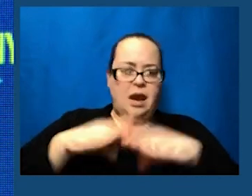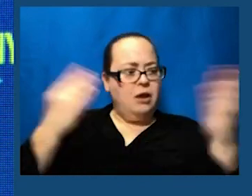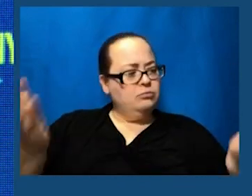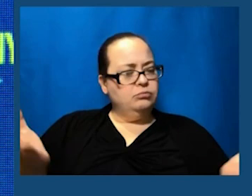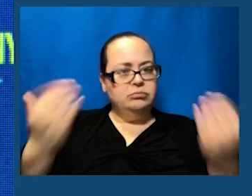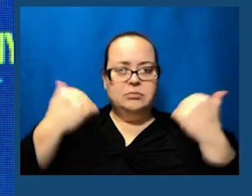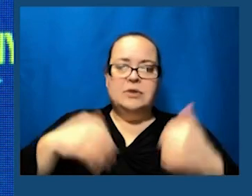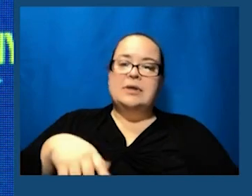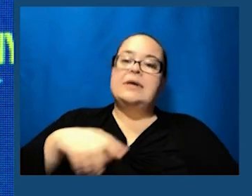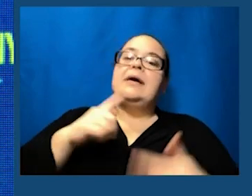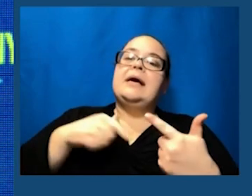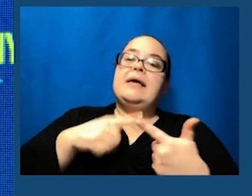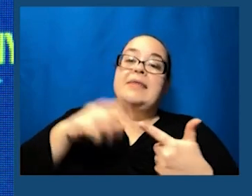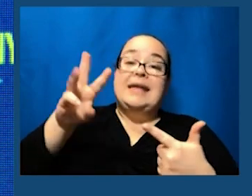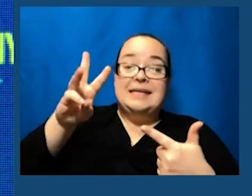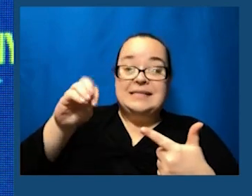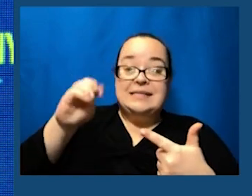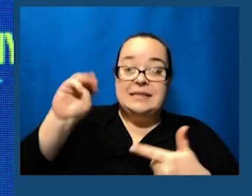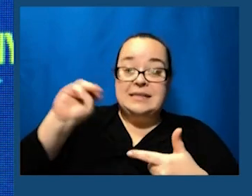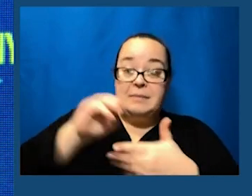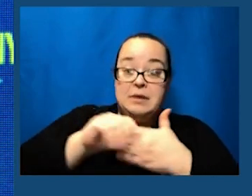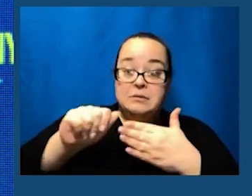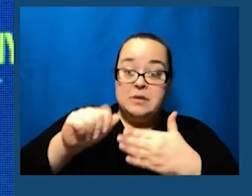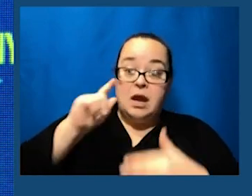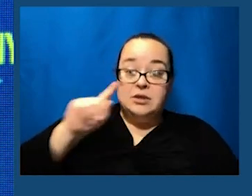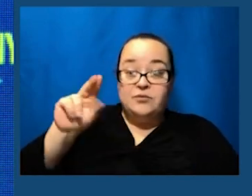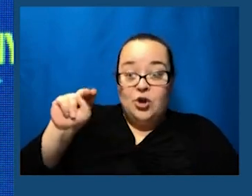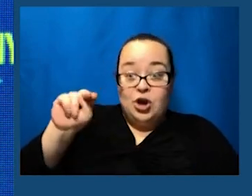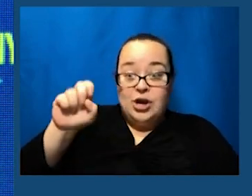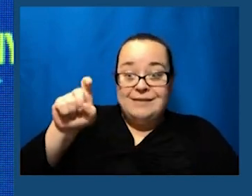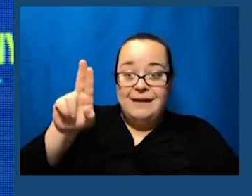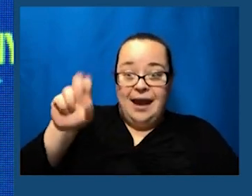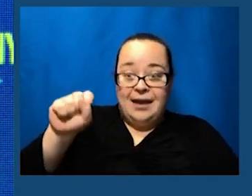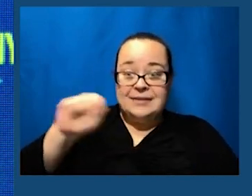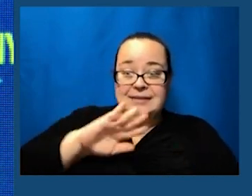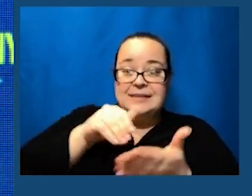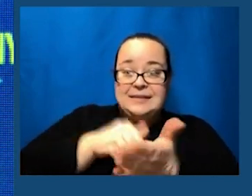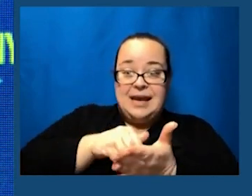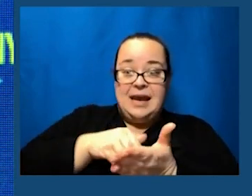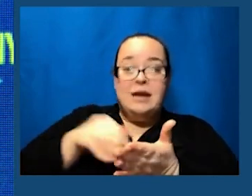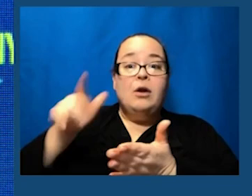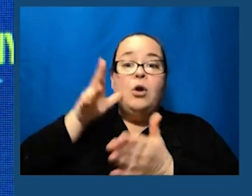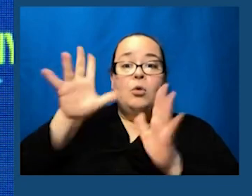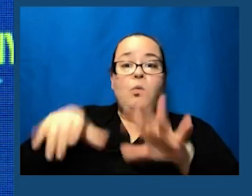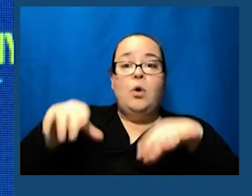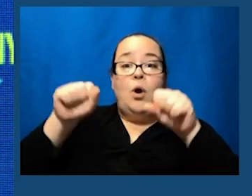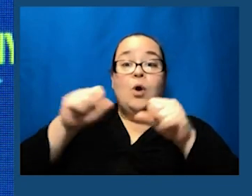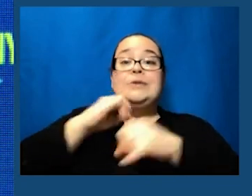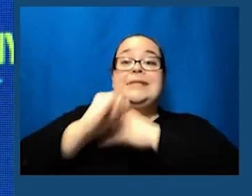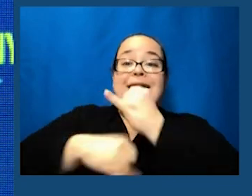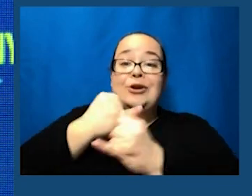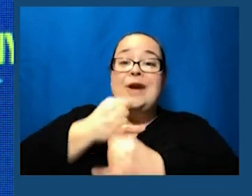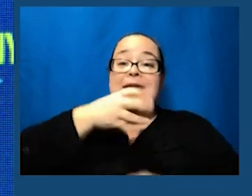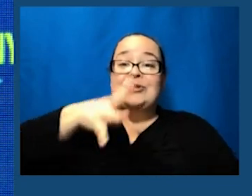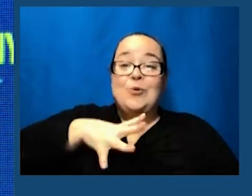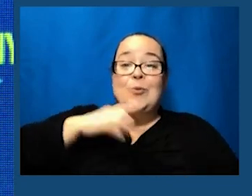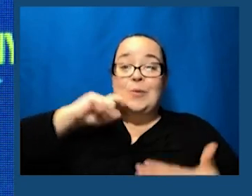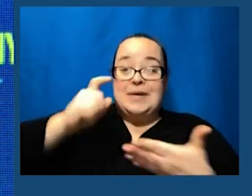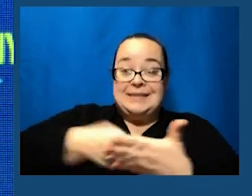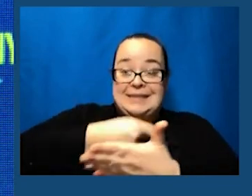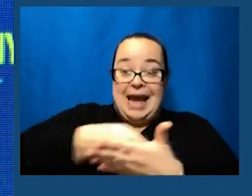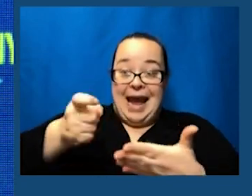in the Nexus Center, which is going to play host to the International Women's Hockey World Championships in April. So people